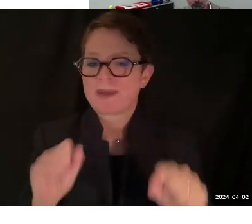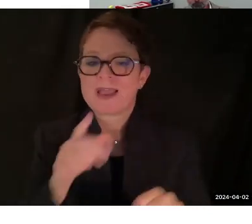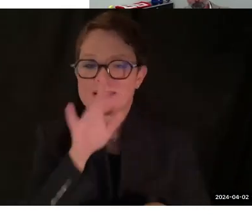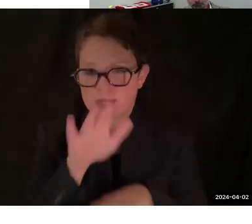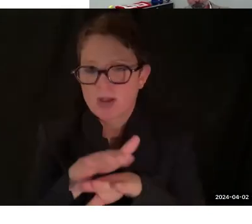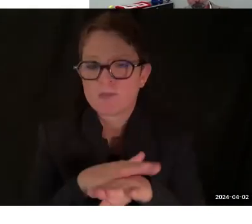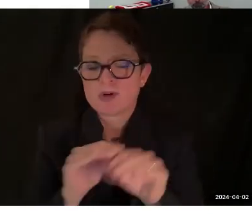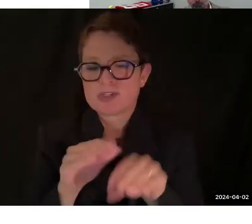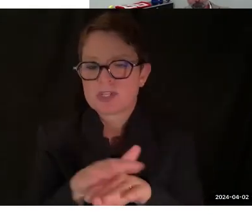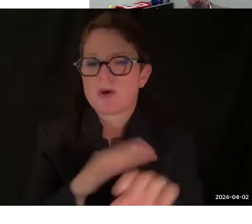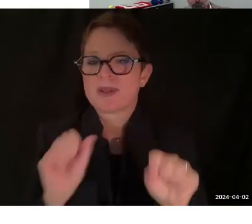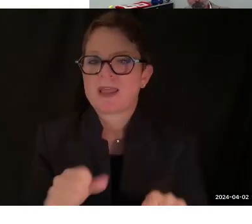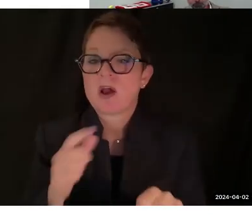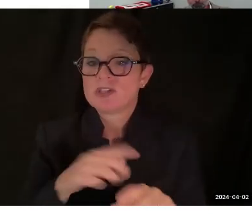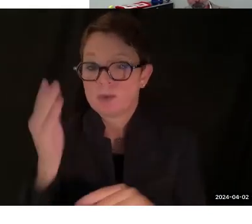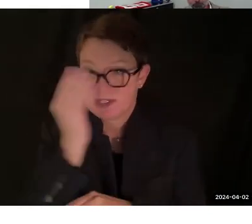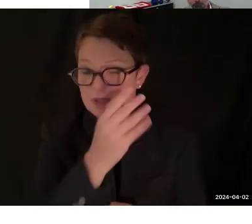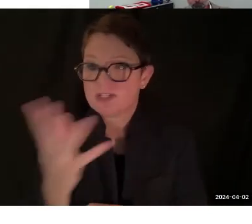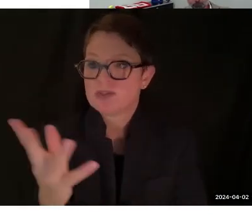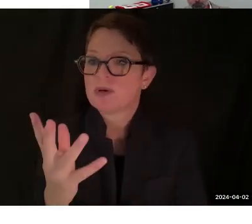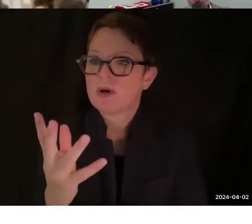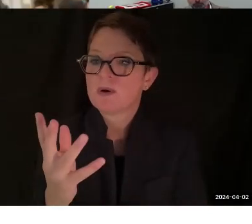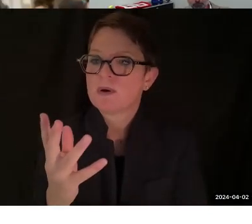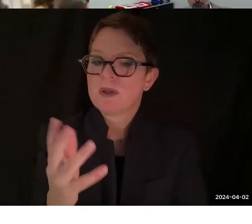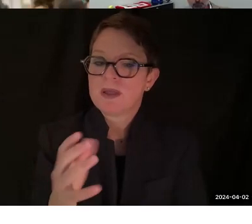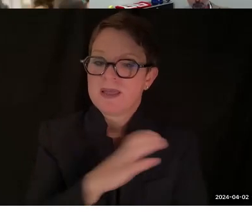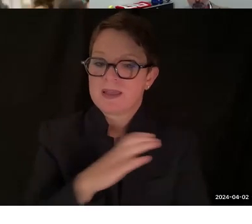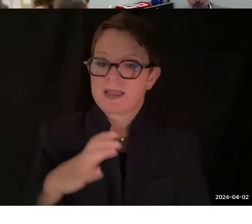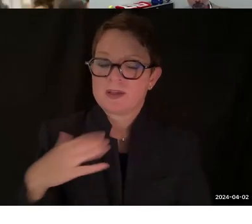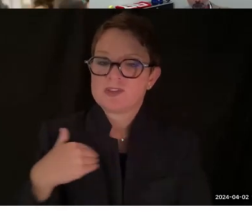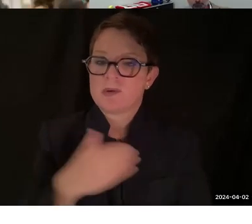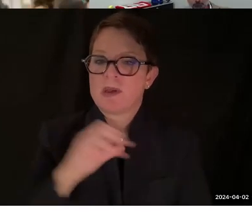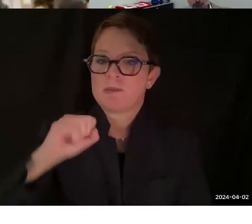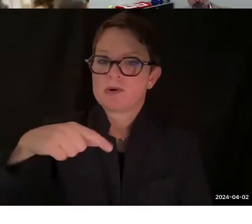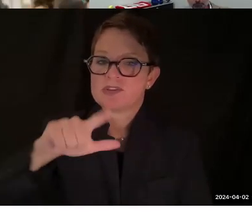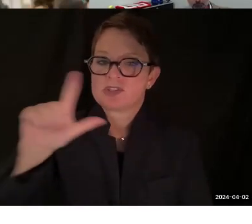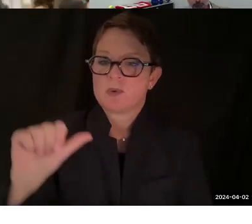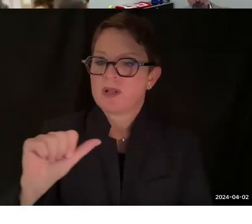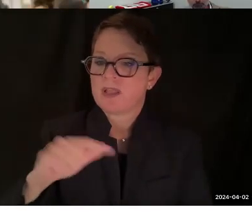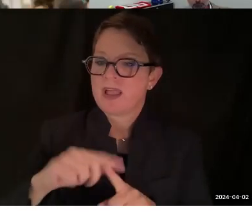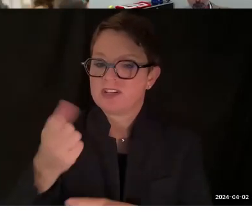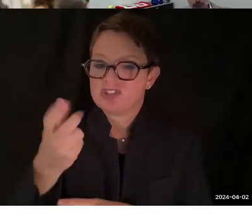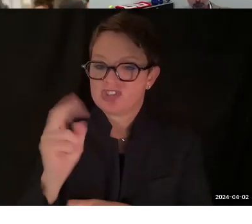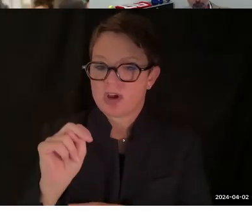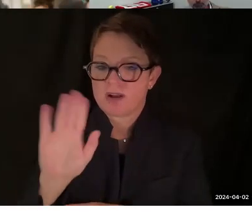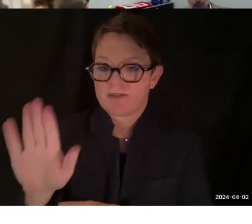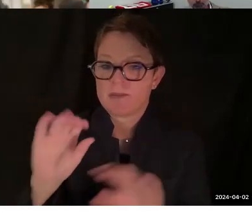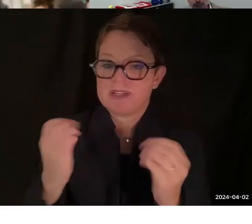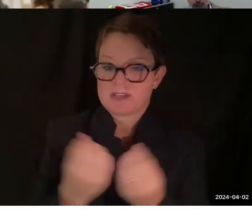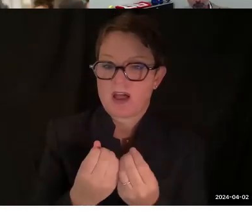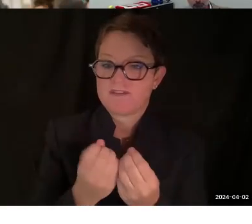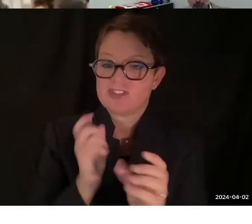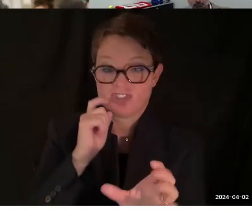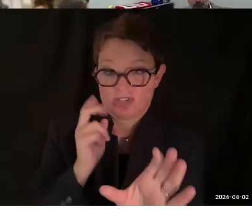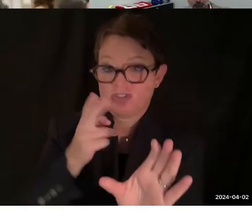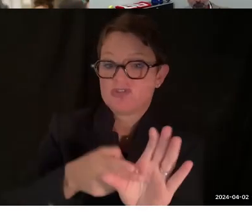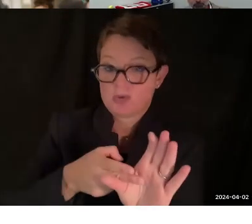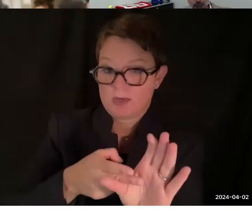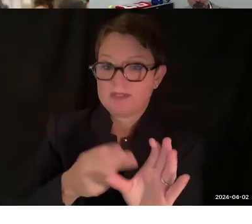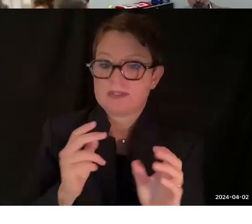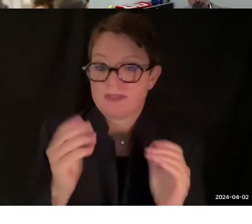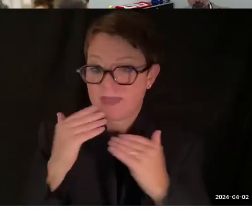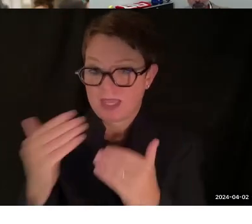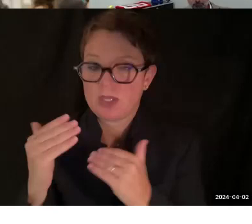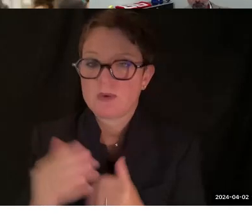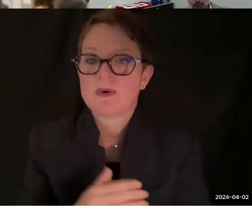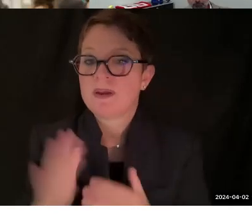it down. Acknowledge that. Also, I want to acknowledge that the Councilmember Skula and Sean from his office is also on the line.